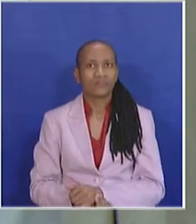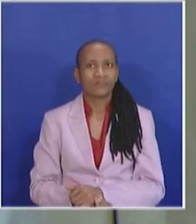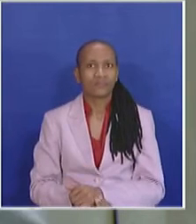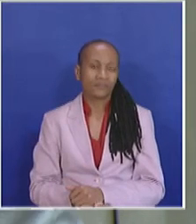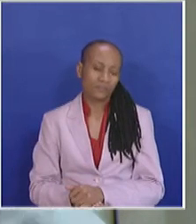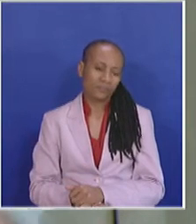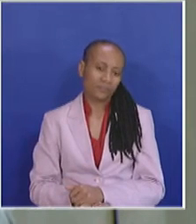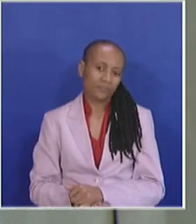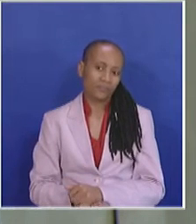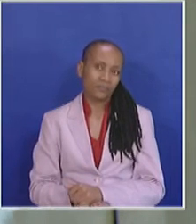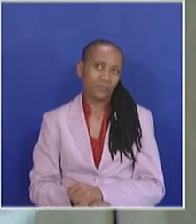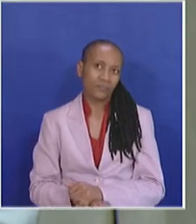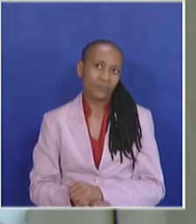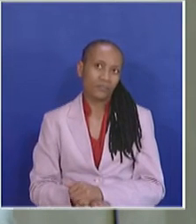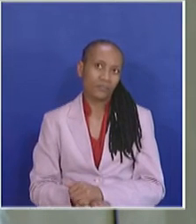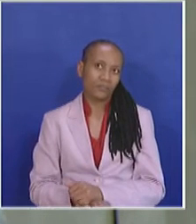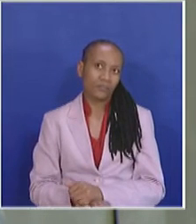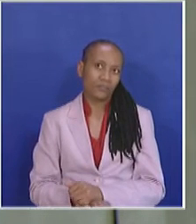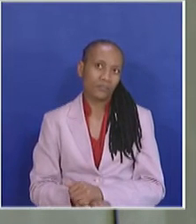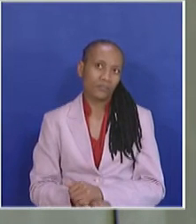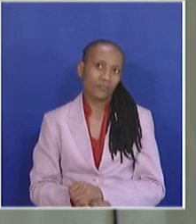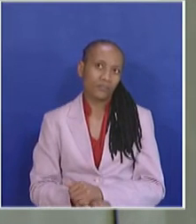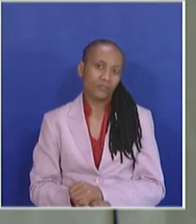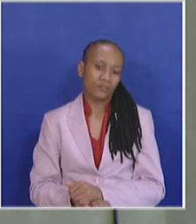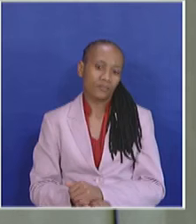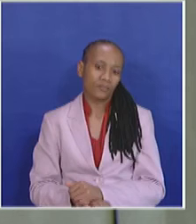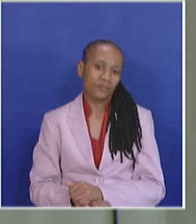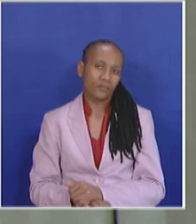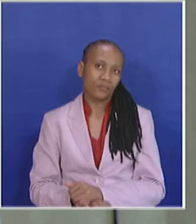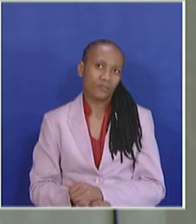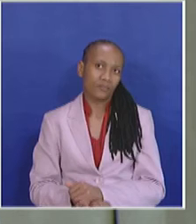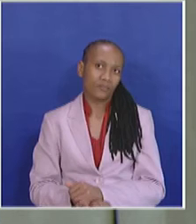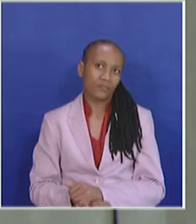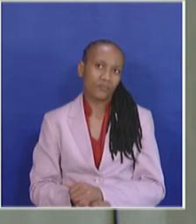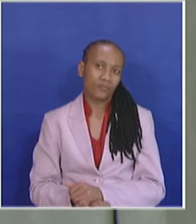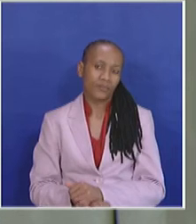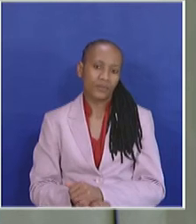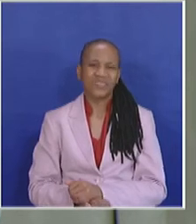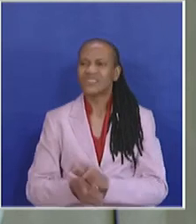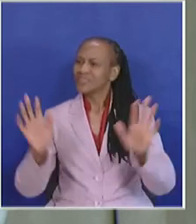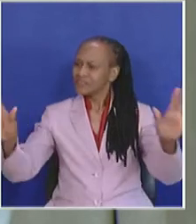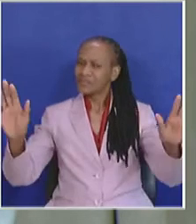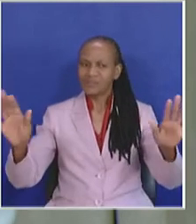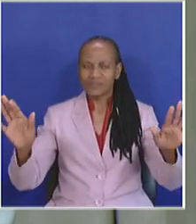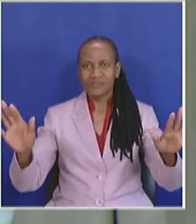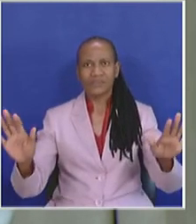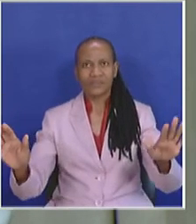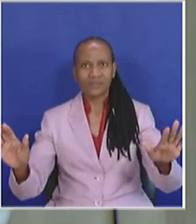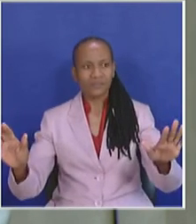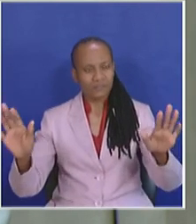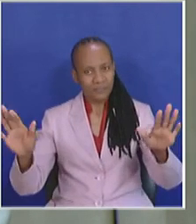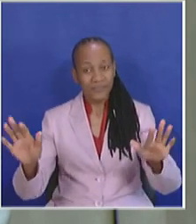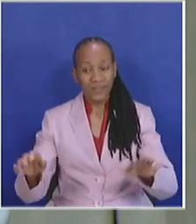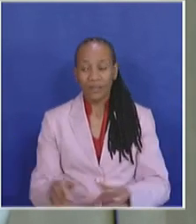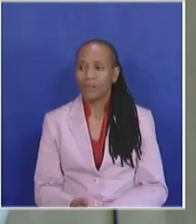Tatu Khaila, kaloku MPs are allowed to make some noise. The negative effect of I the fight current with them when infrastructure. they drown you. If